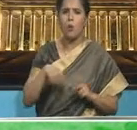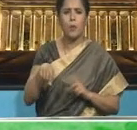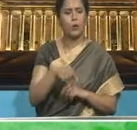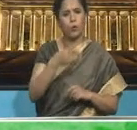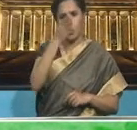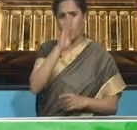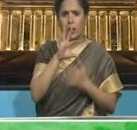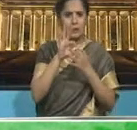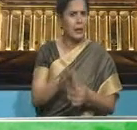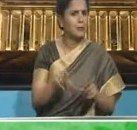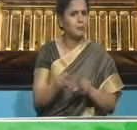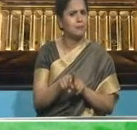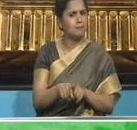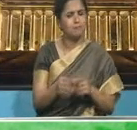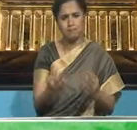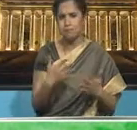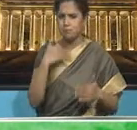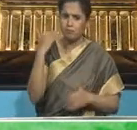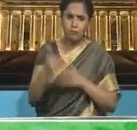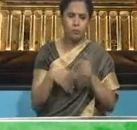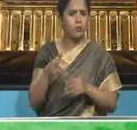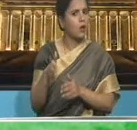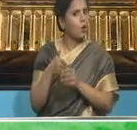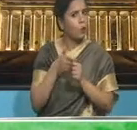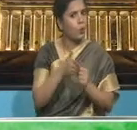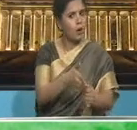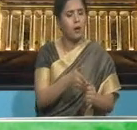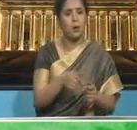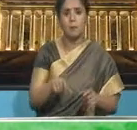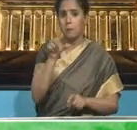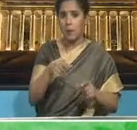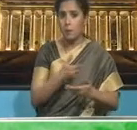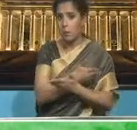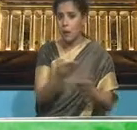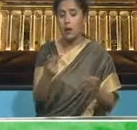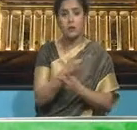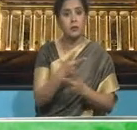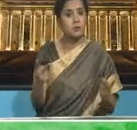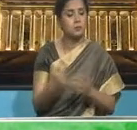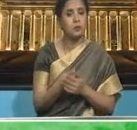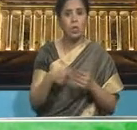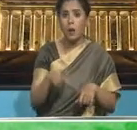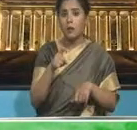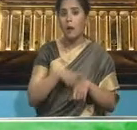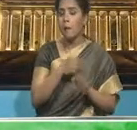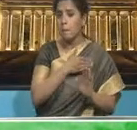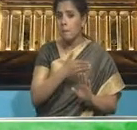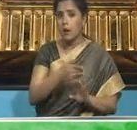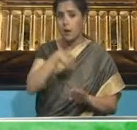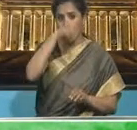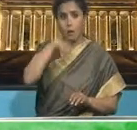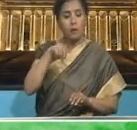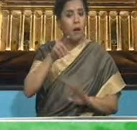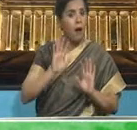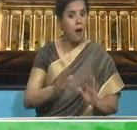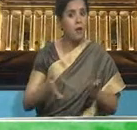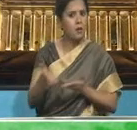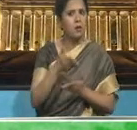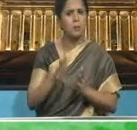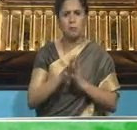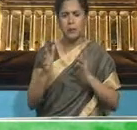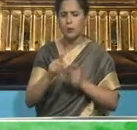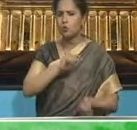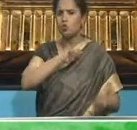been continuously guiding our republic. During this period, India has been